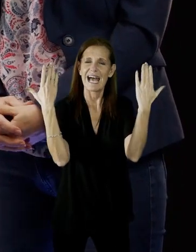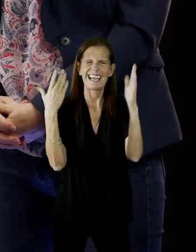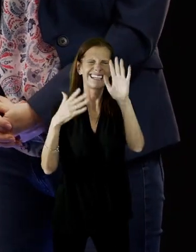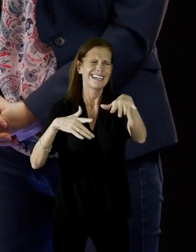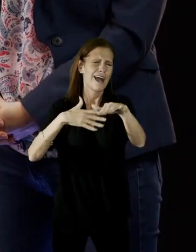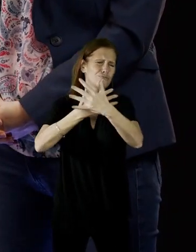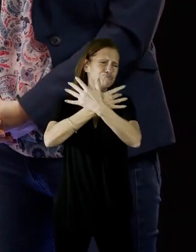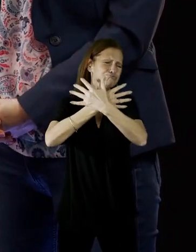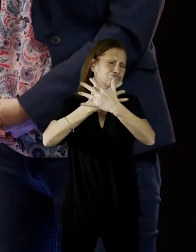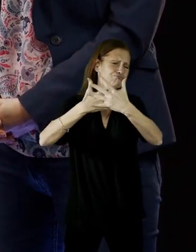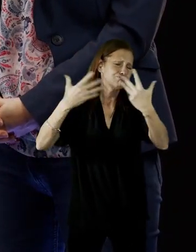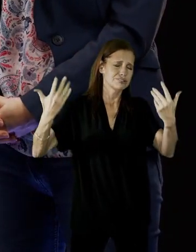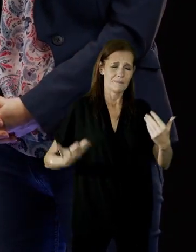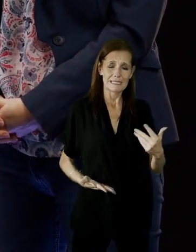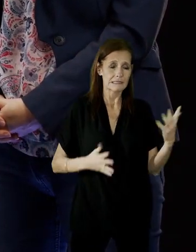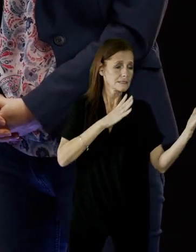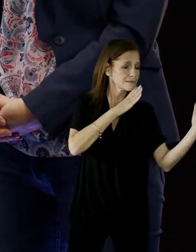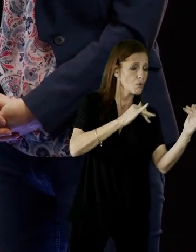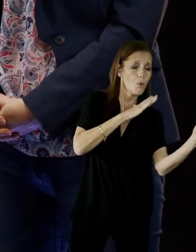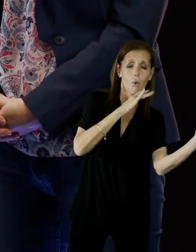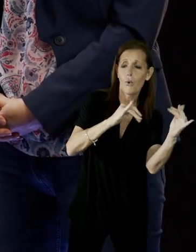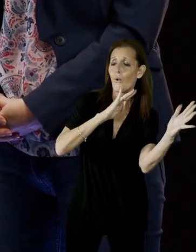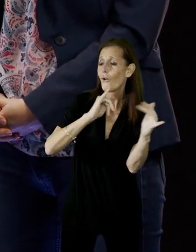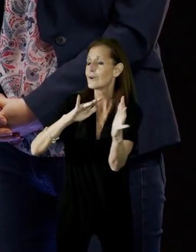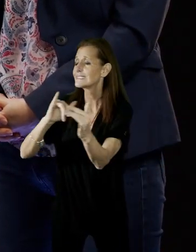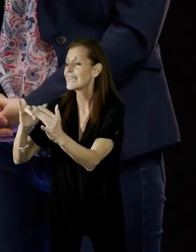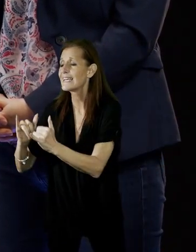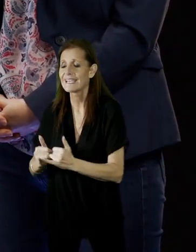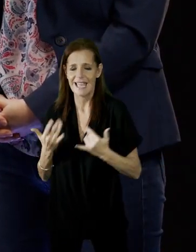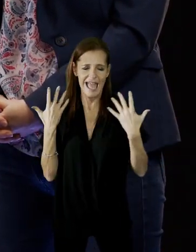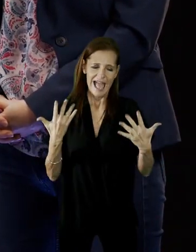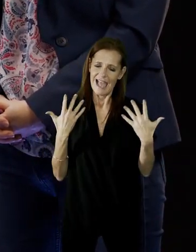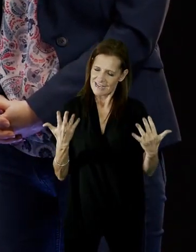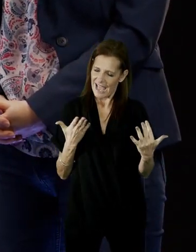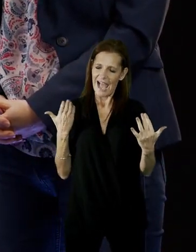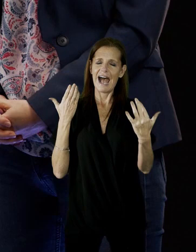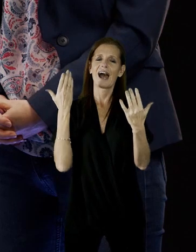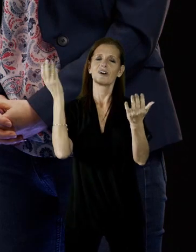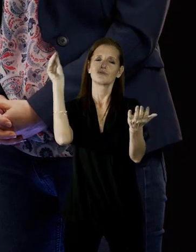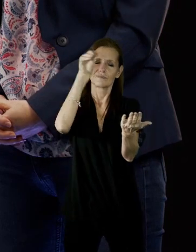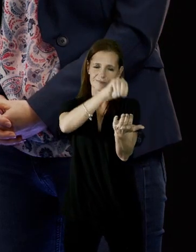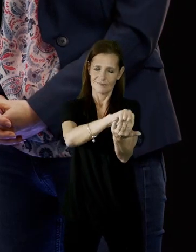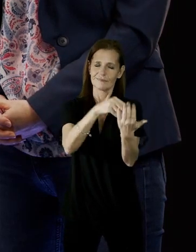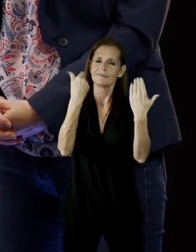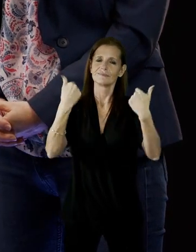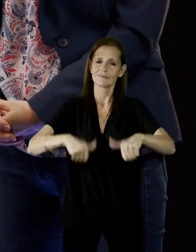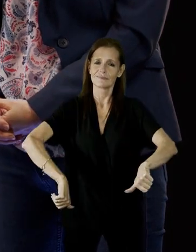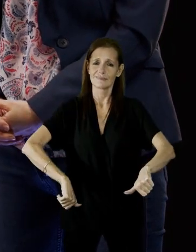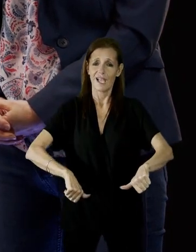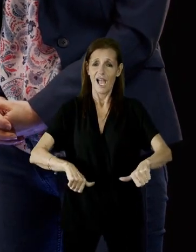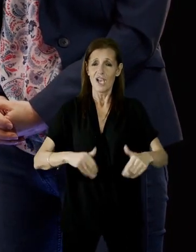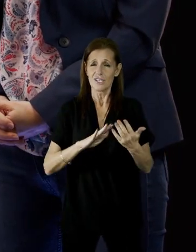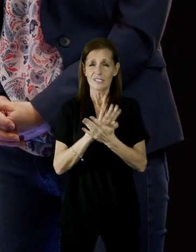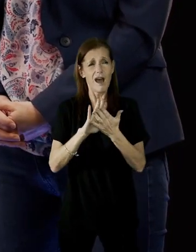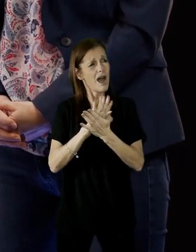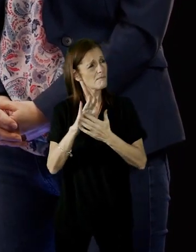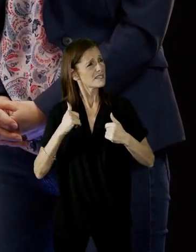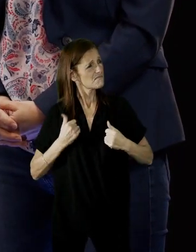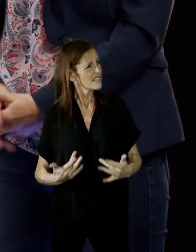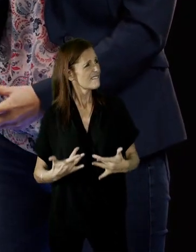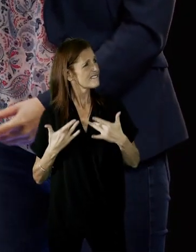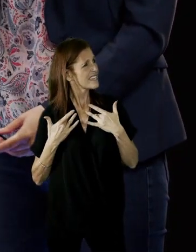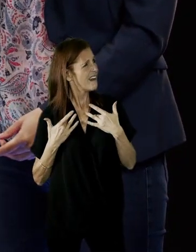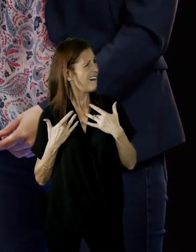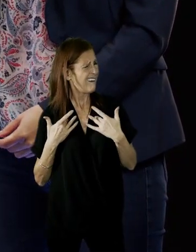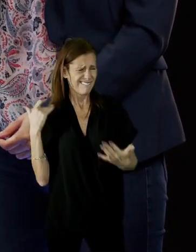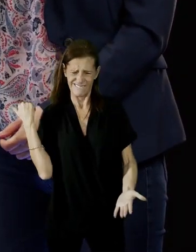been audited and are now on the Accessible national platform. So all in all, I'd say fab feedback